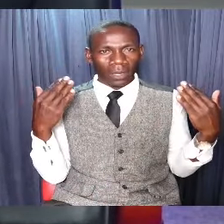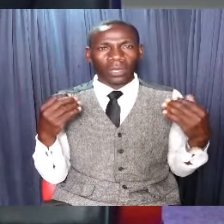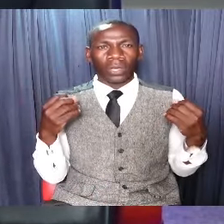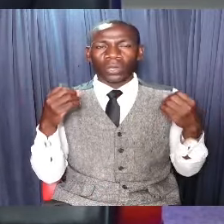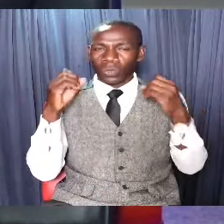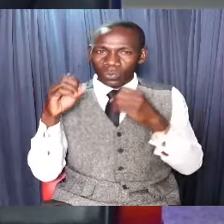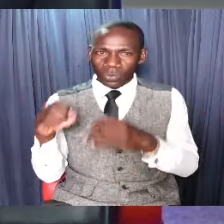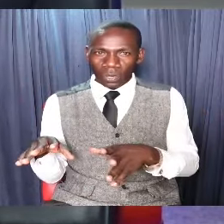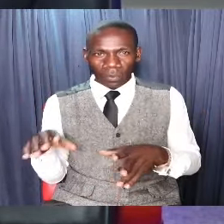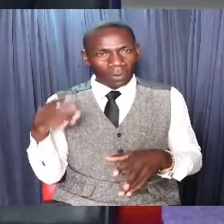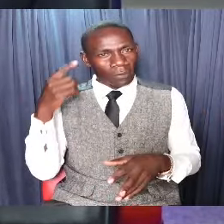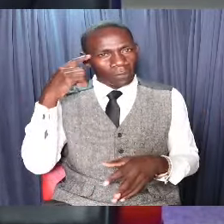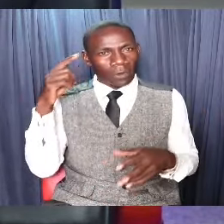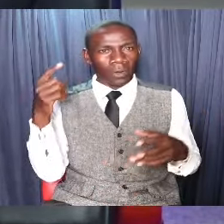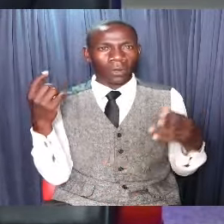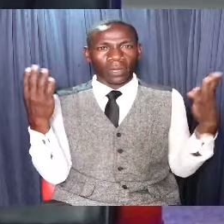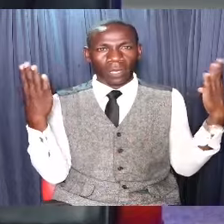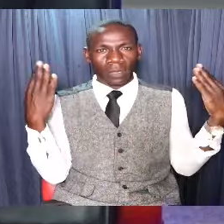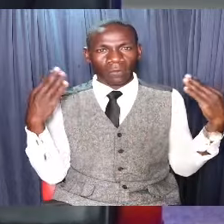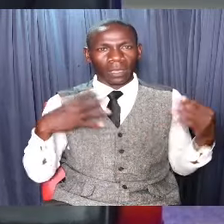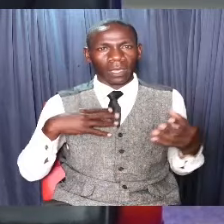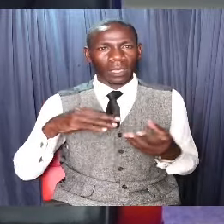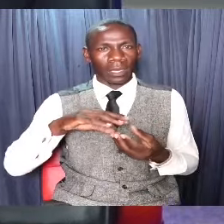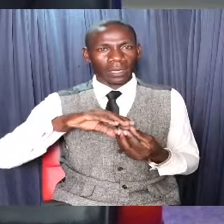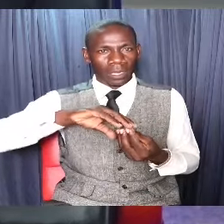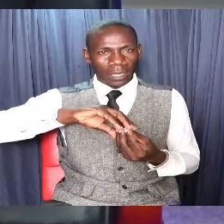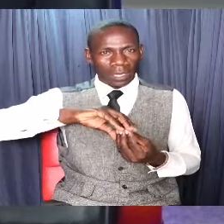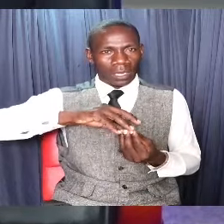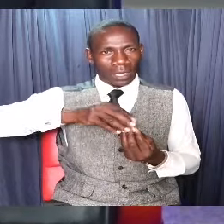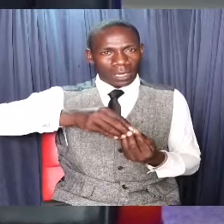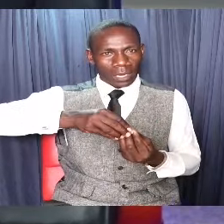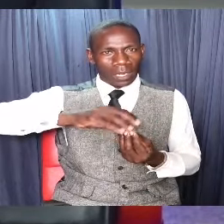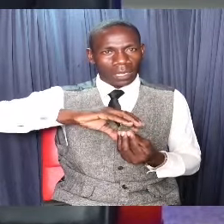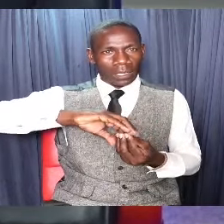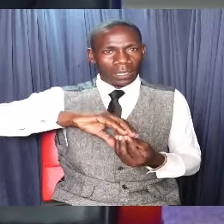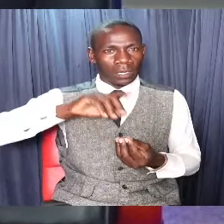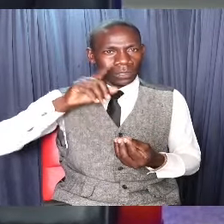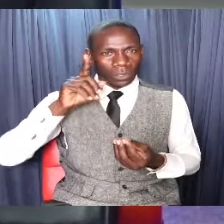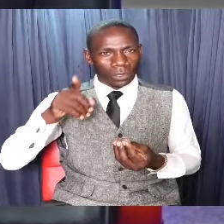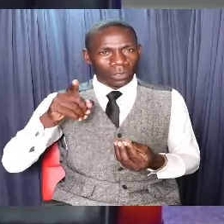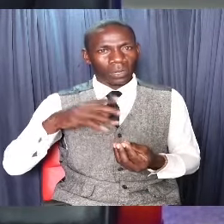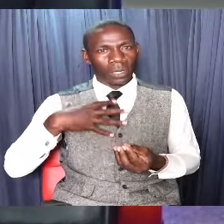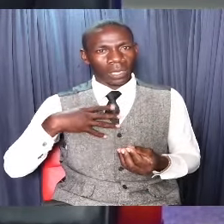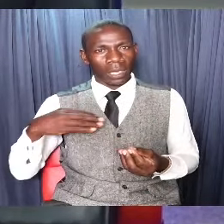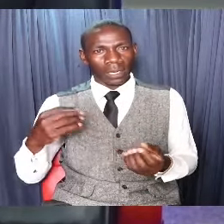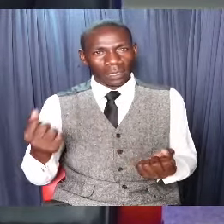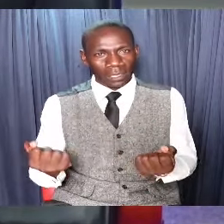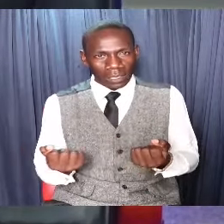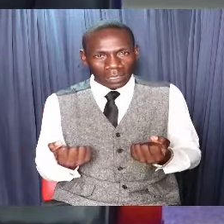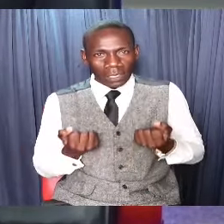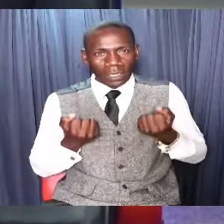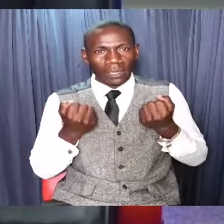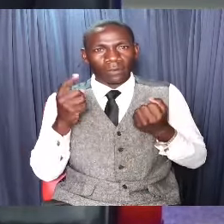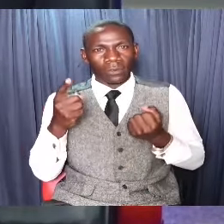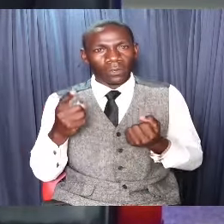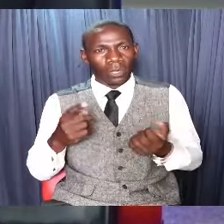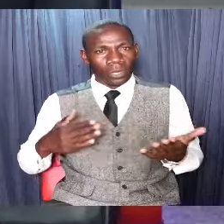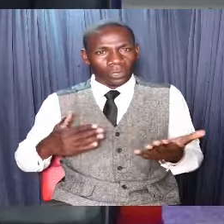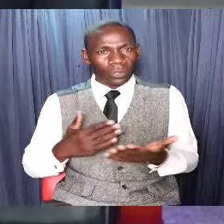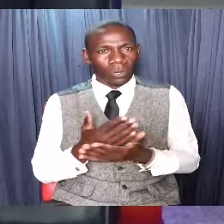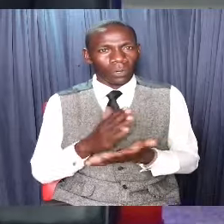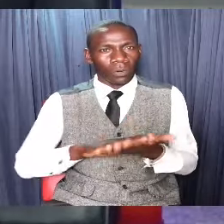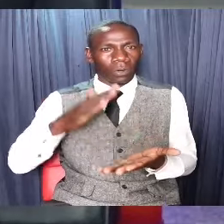milele. To cast you forever. Na alikuumba. And he created you. Na akakuokoa. And he saved you. Kwa utukufu wa